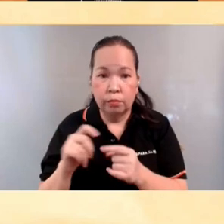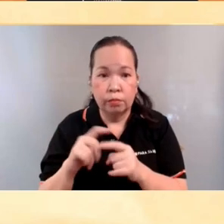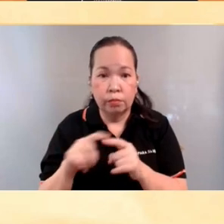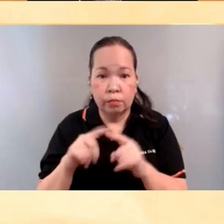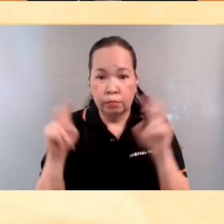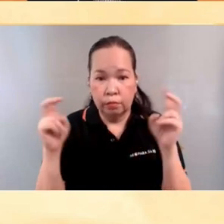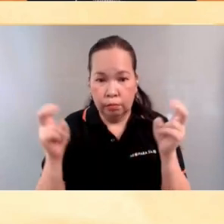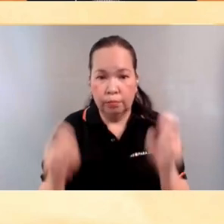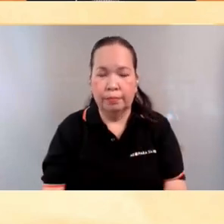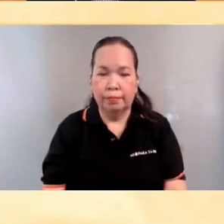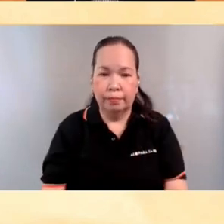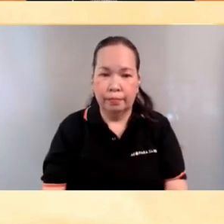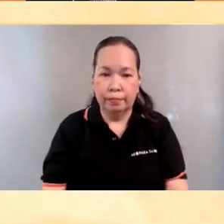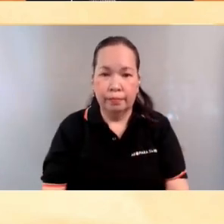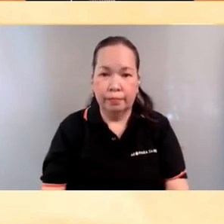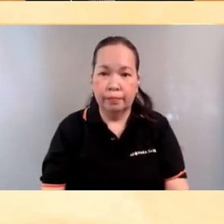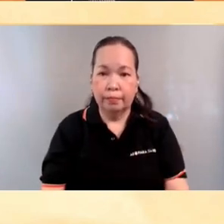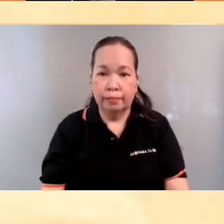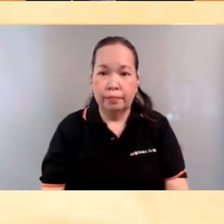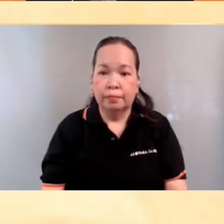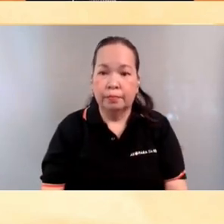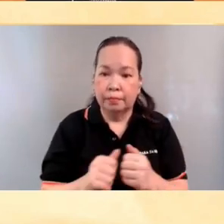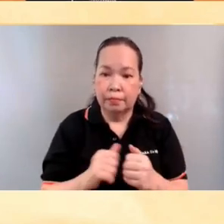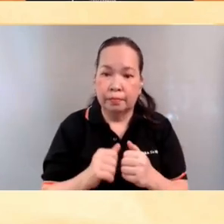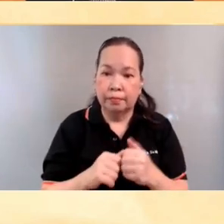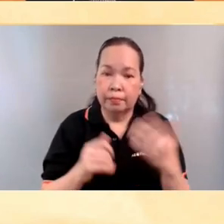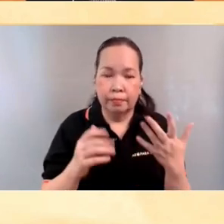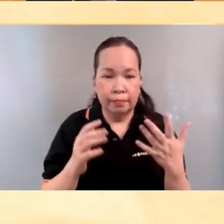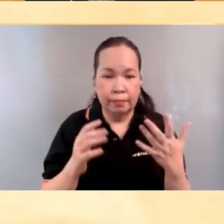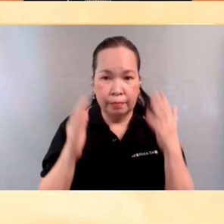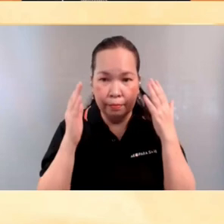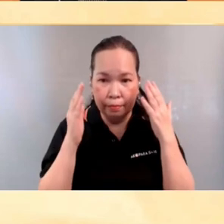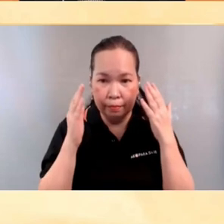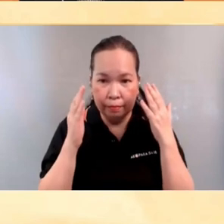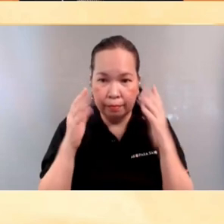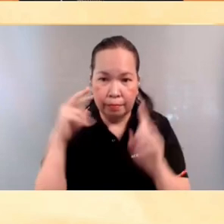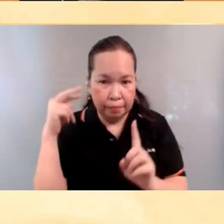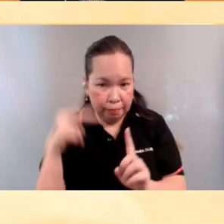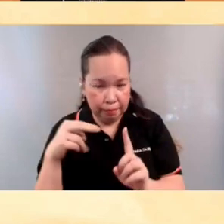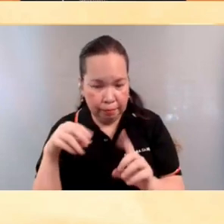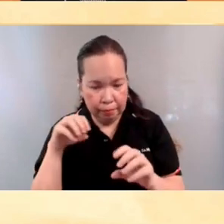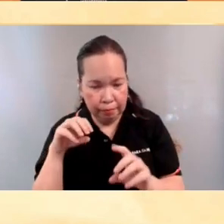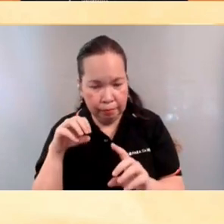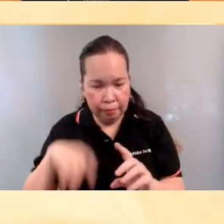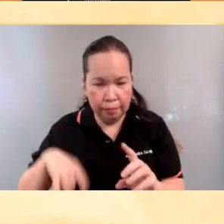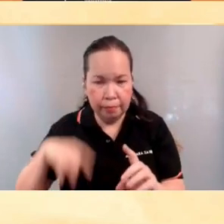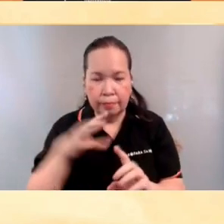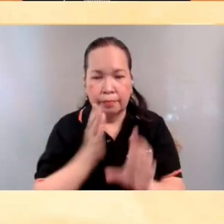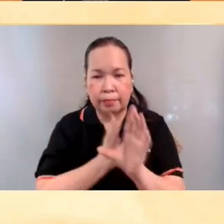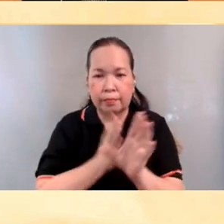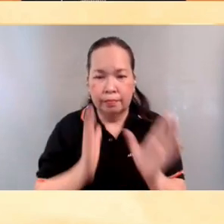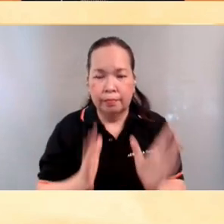topics, needing specialized input from a psychologist. She is a member of